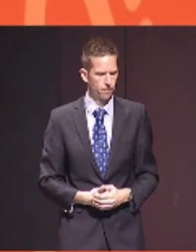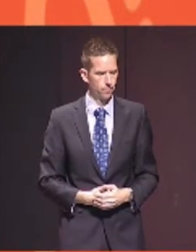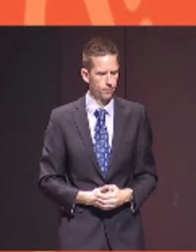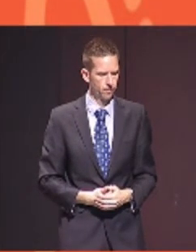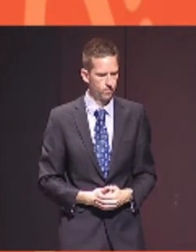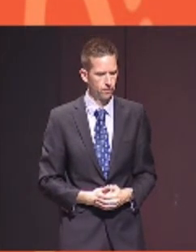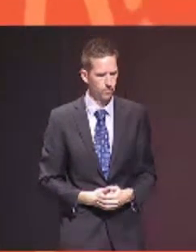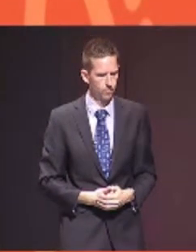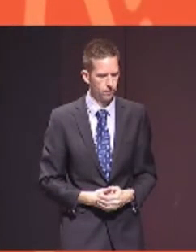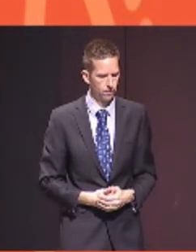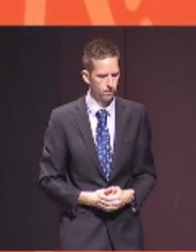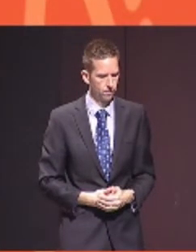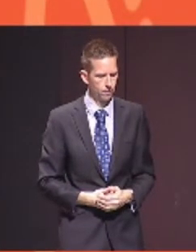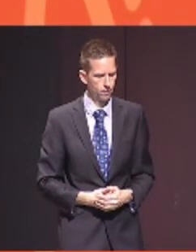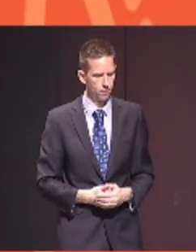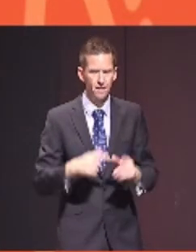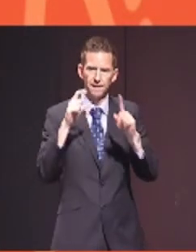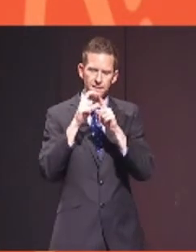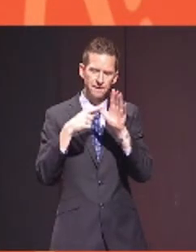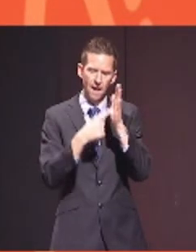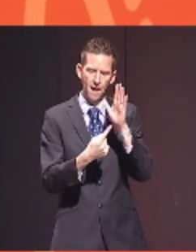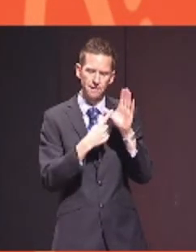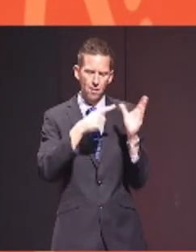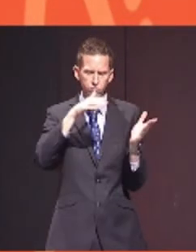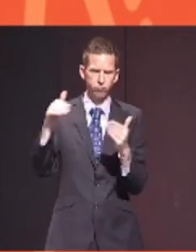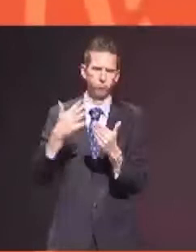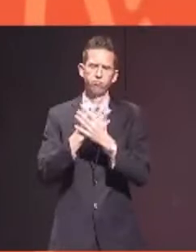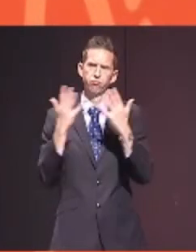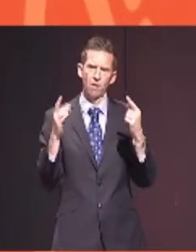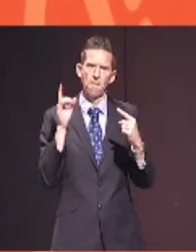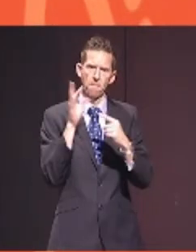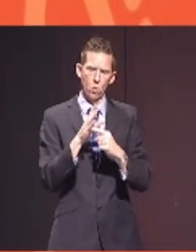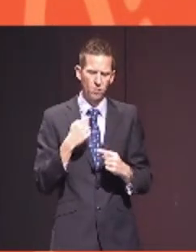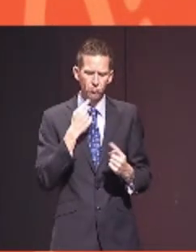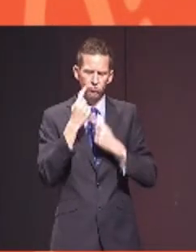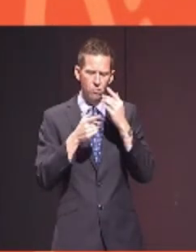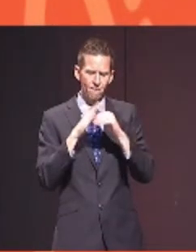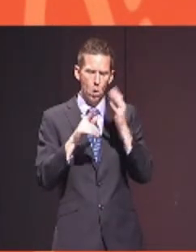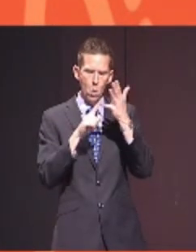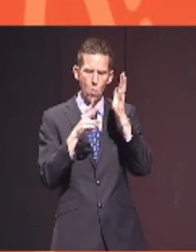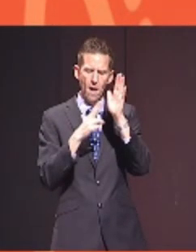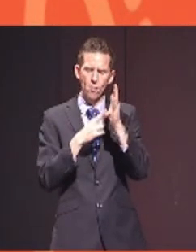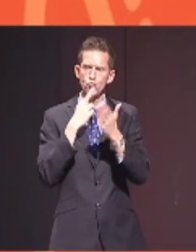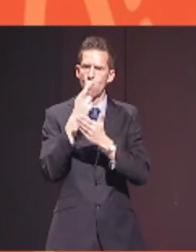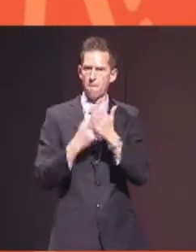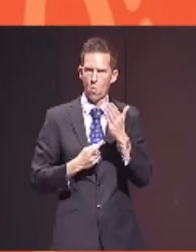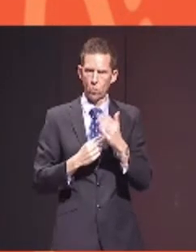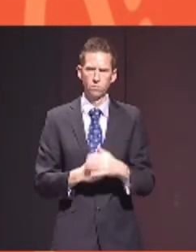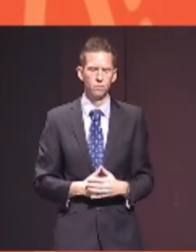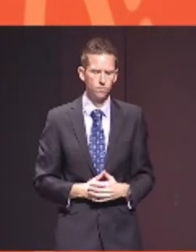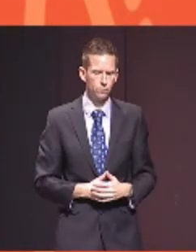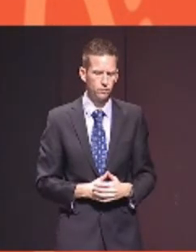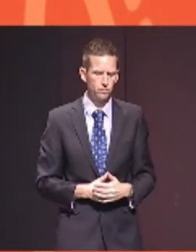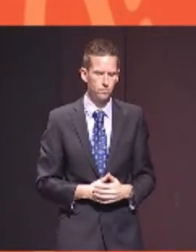For the post-2015, data collection is extremely important. As I mentioned, the UNAIDS report right now. Next, please.